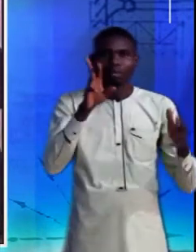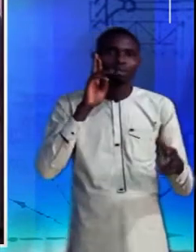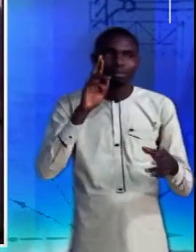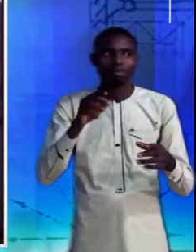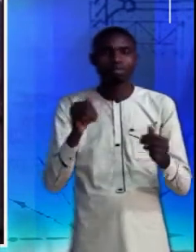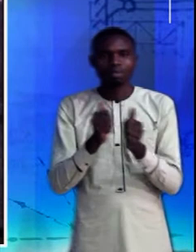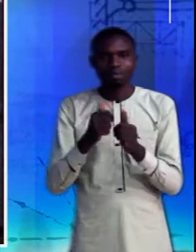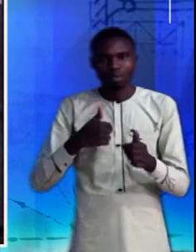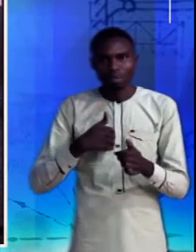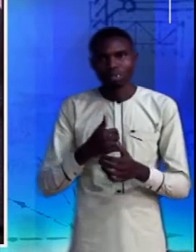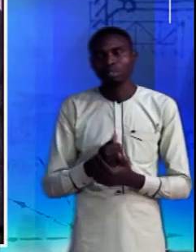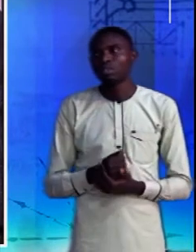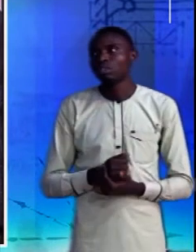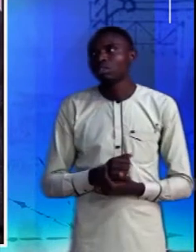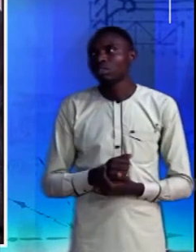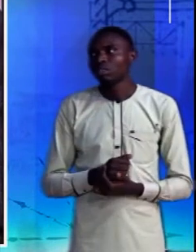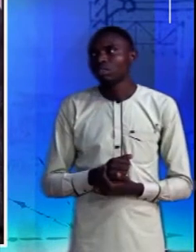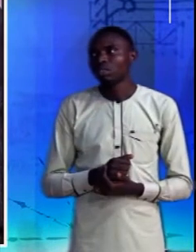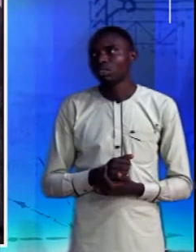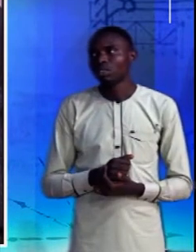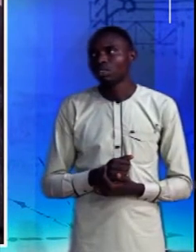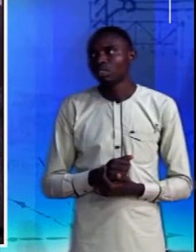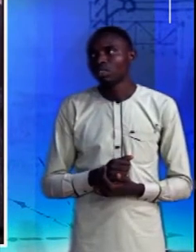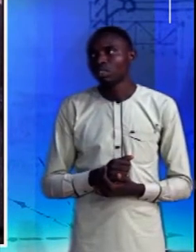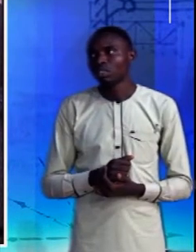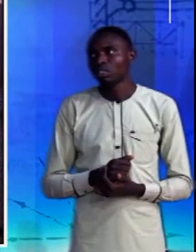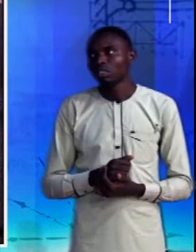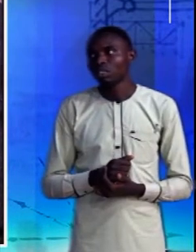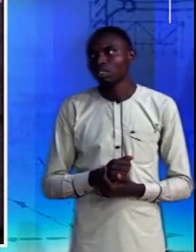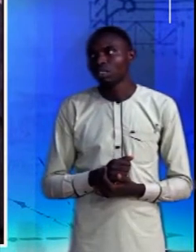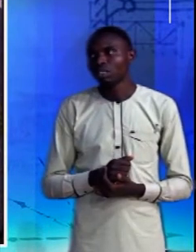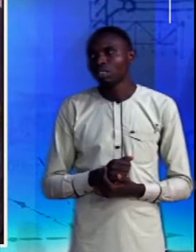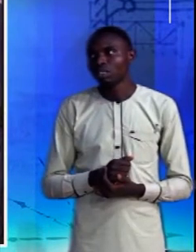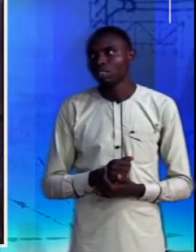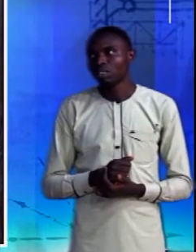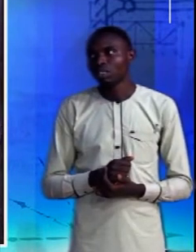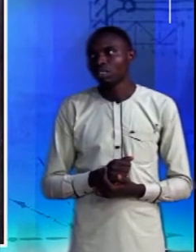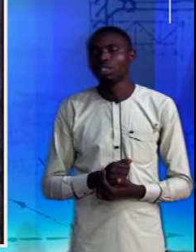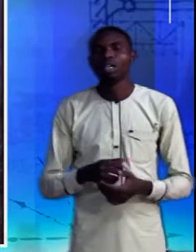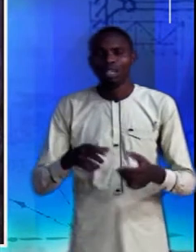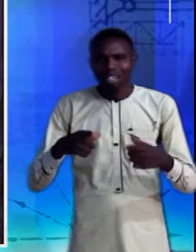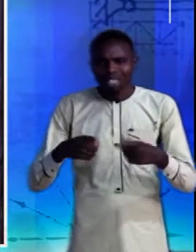days will also make 1 year again.